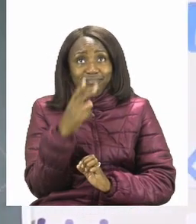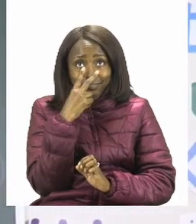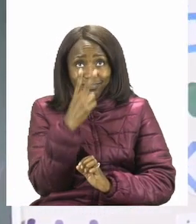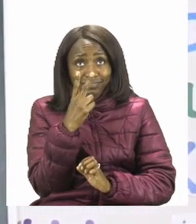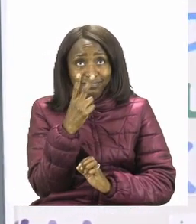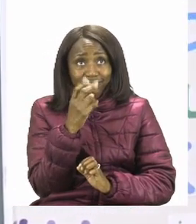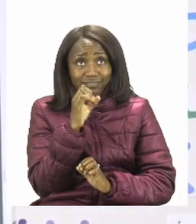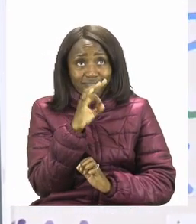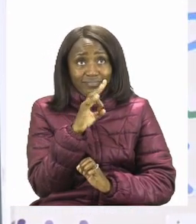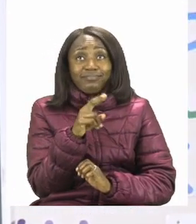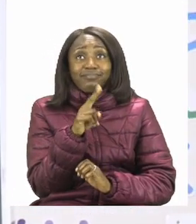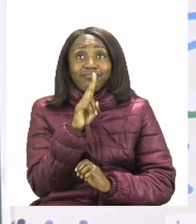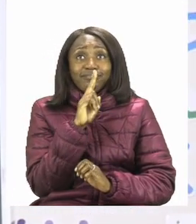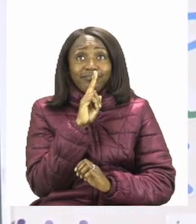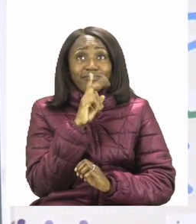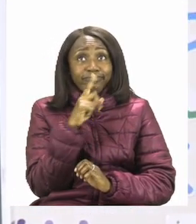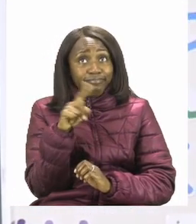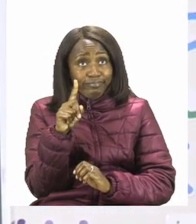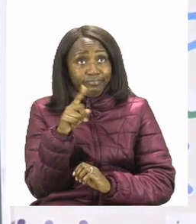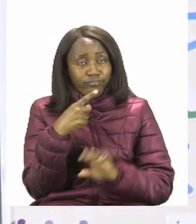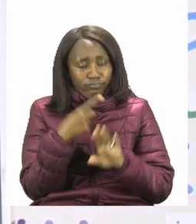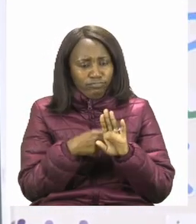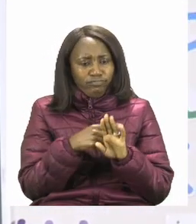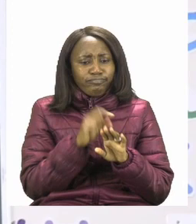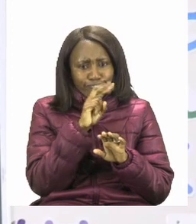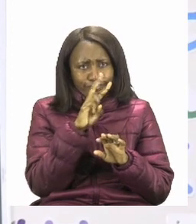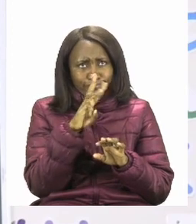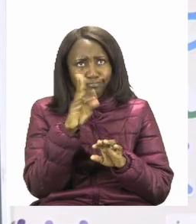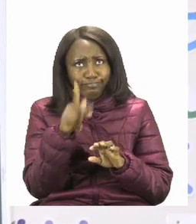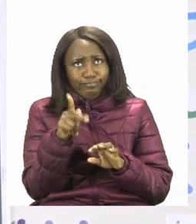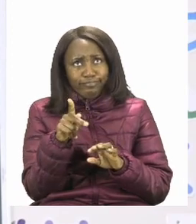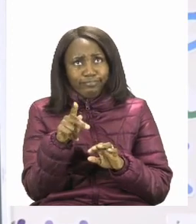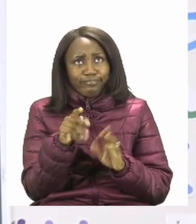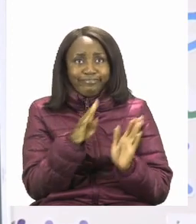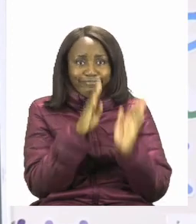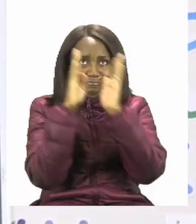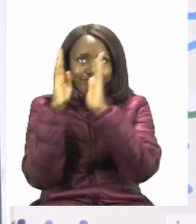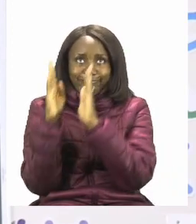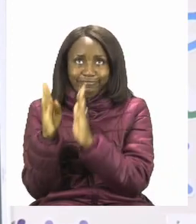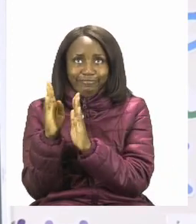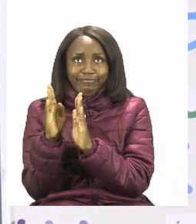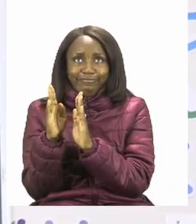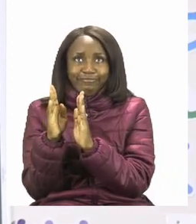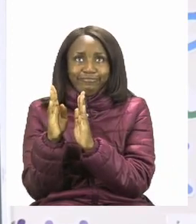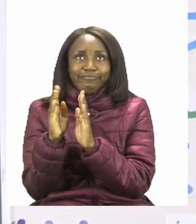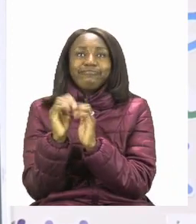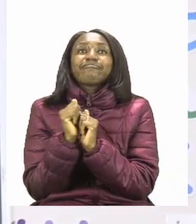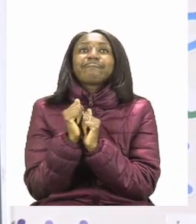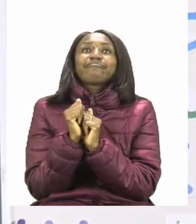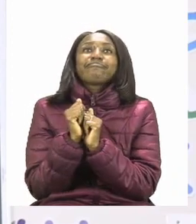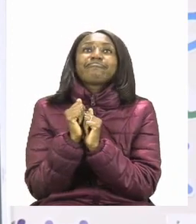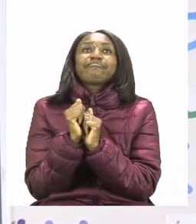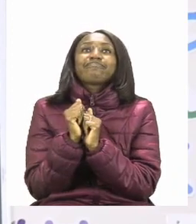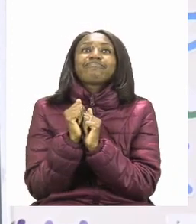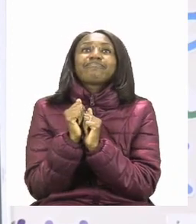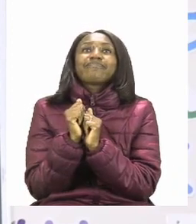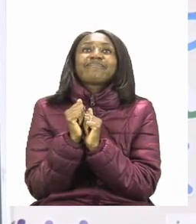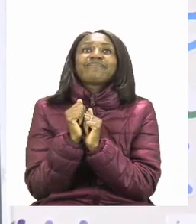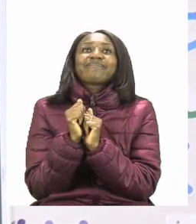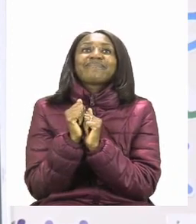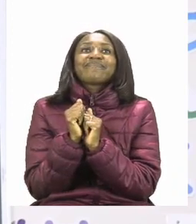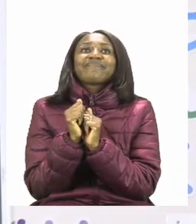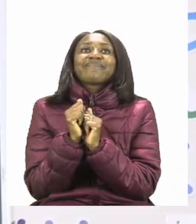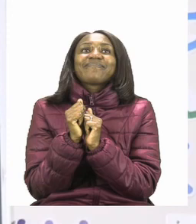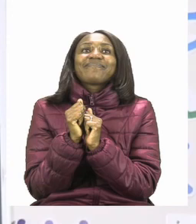answers every time when you are done. Now, let's try the next one right here.